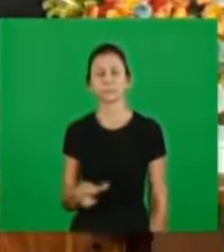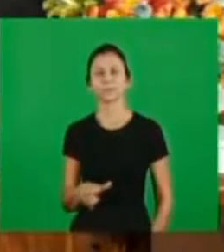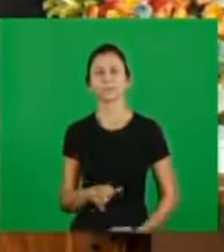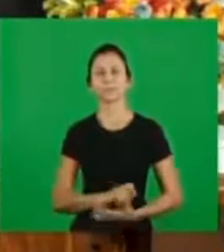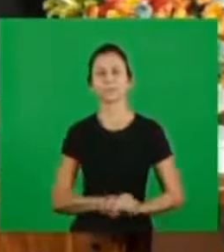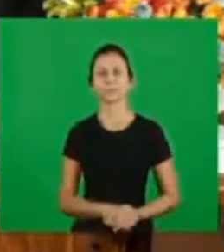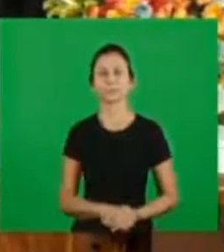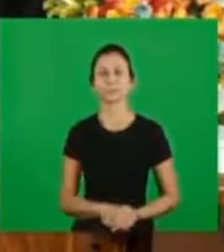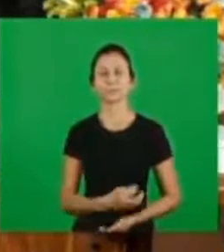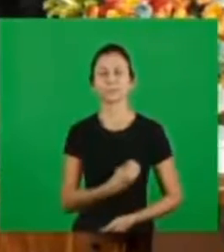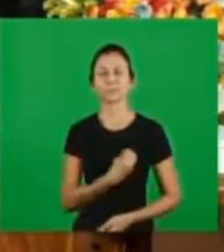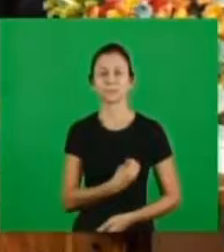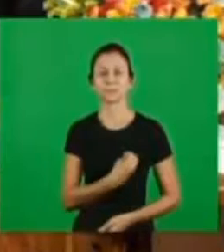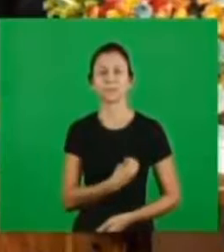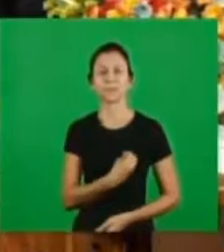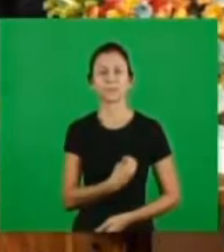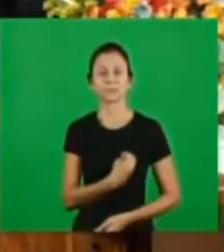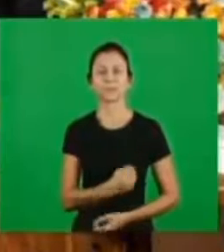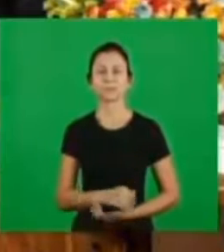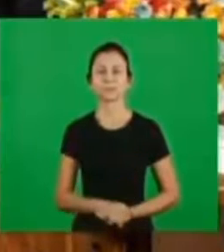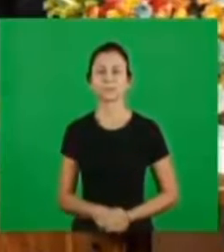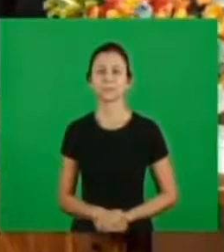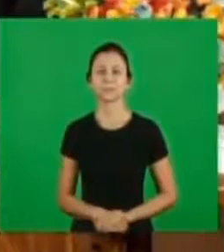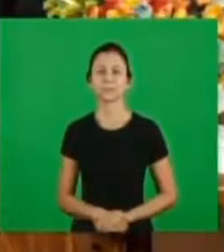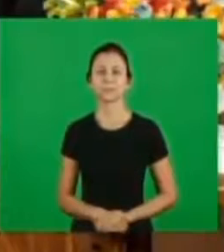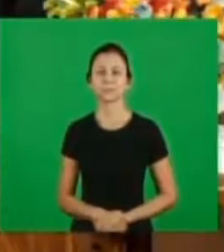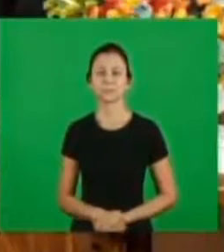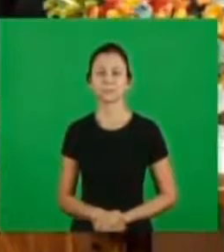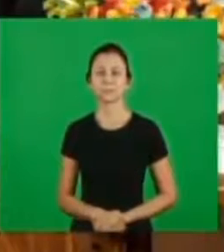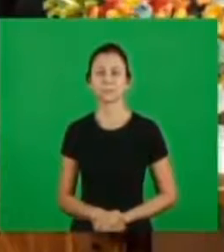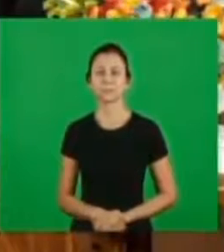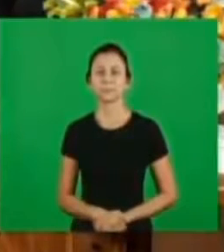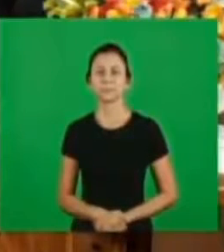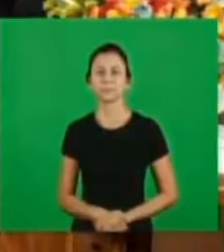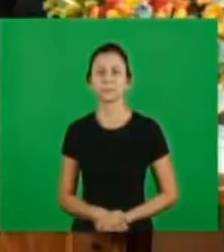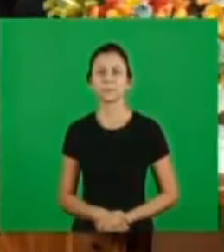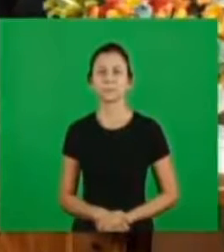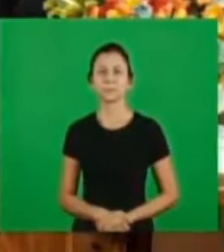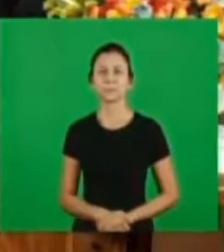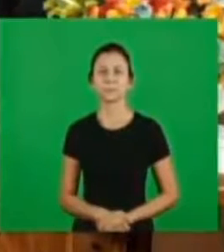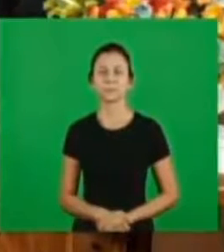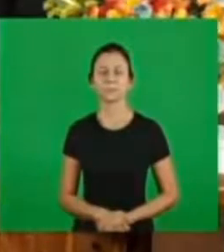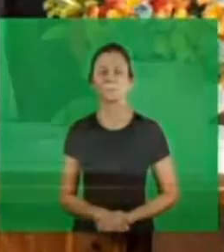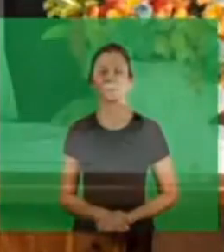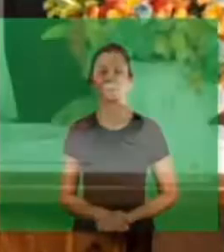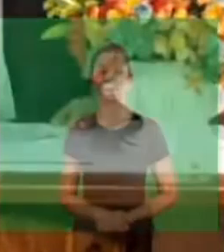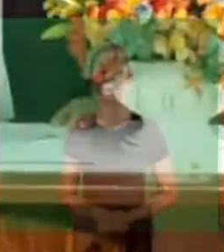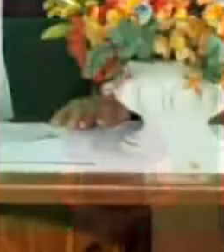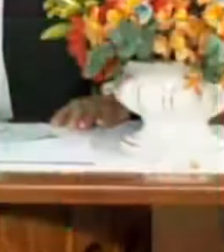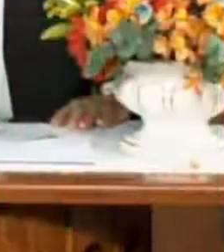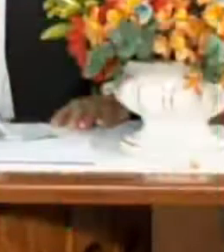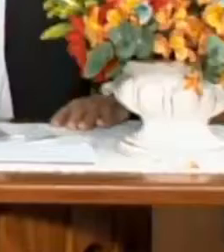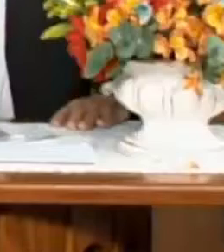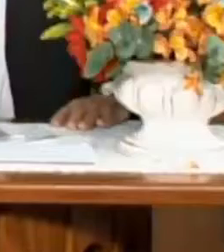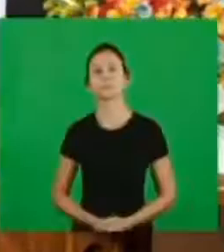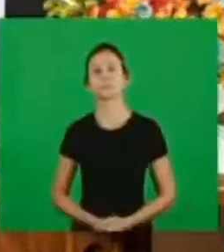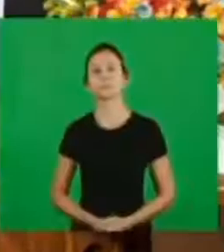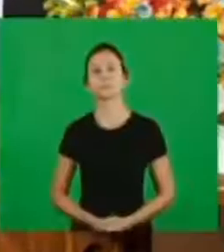all the church that are connected with us at this moment. Jusun. Enter.